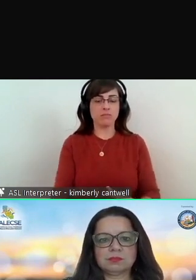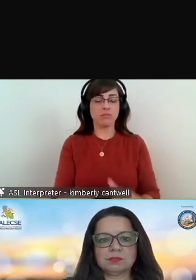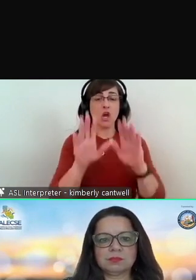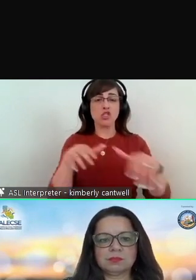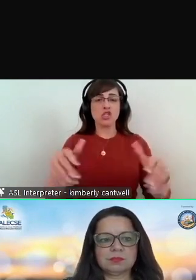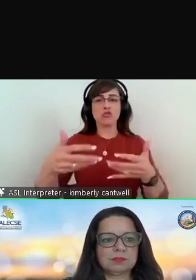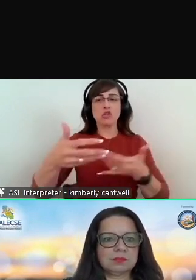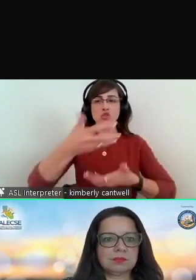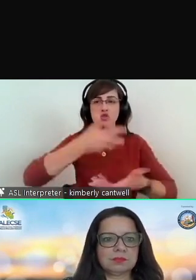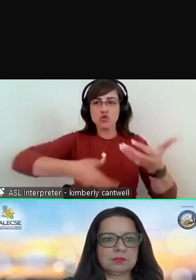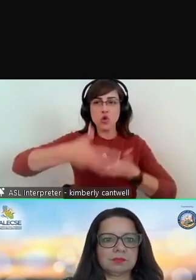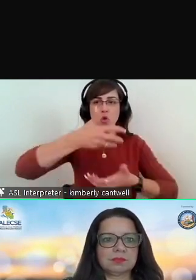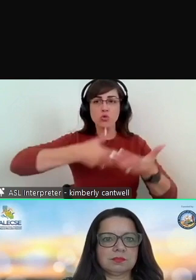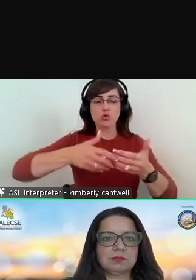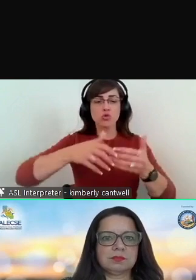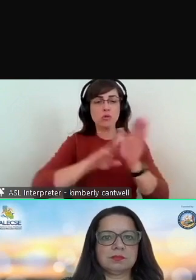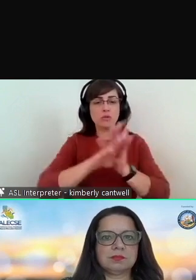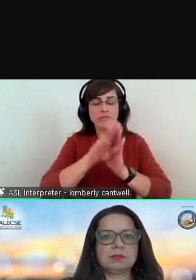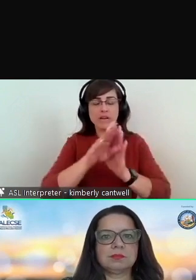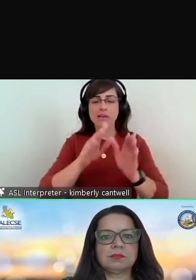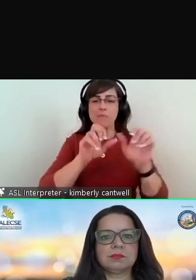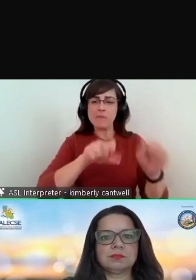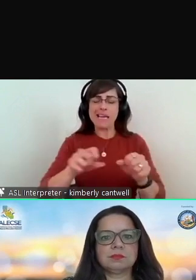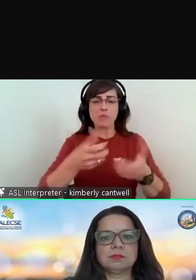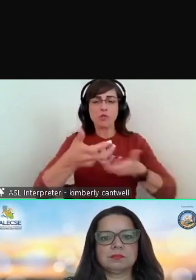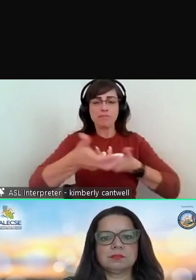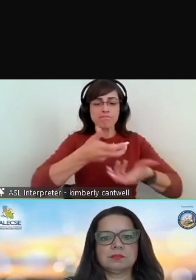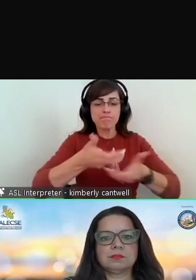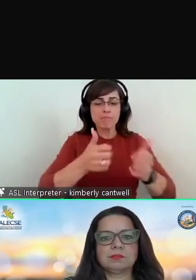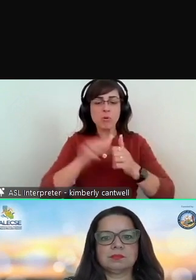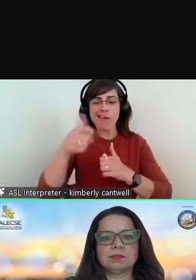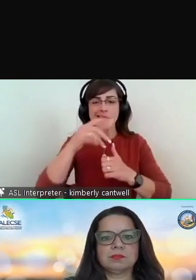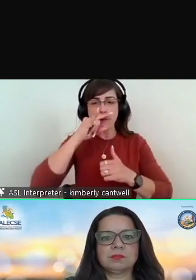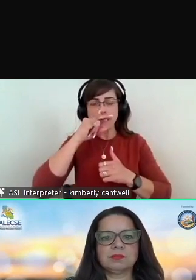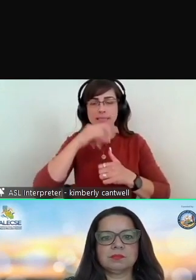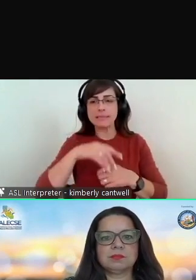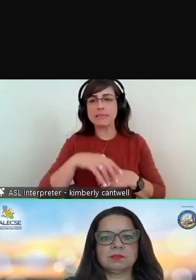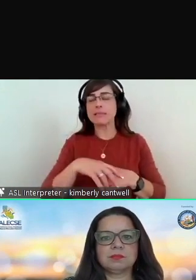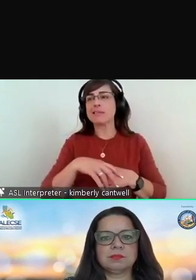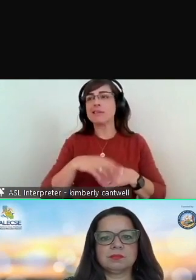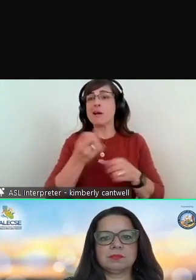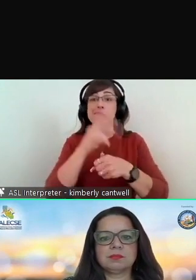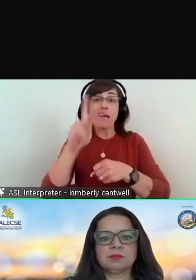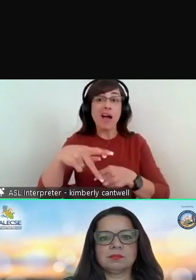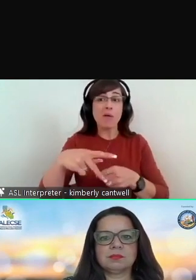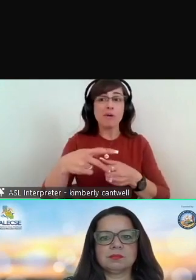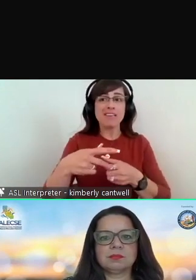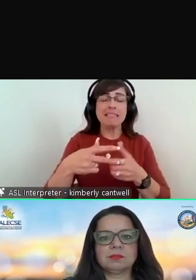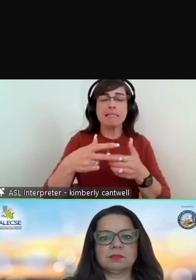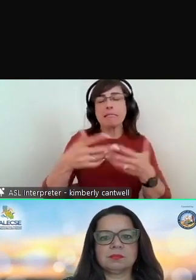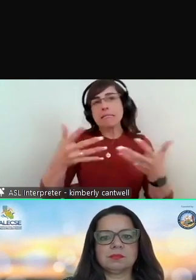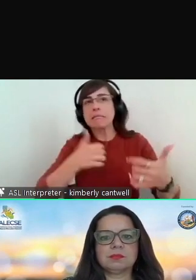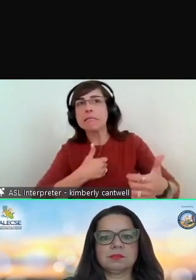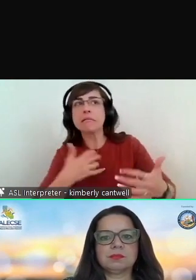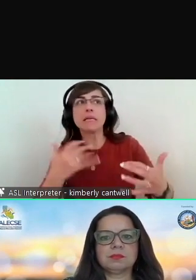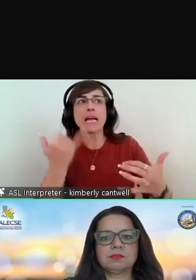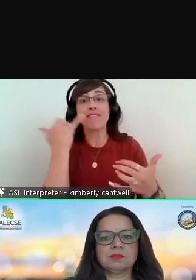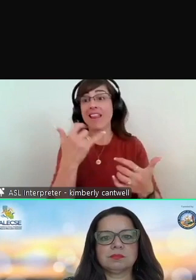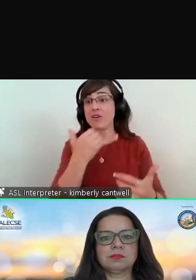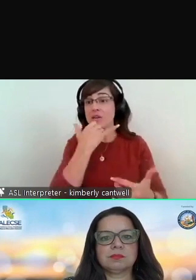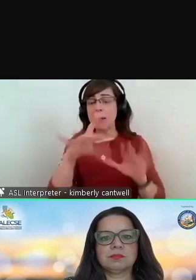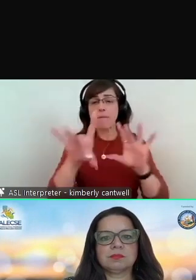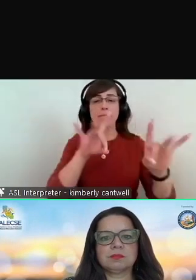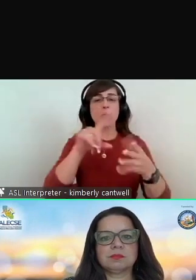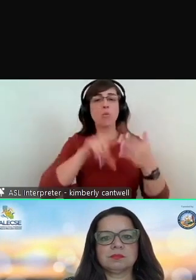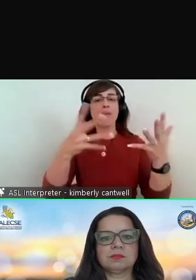Children's social development, learning to get along with the other kids, learning how to make up if anything goes wrong, choosing what they want to do, finding